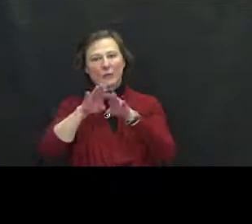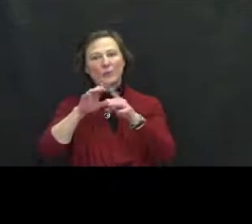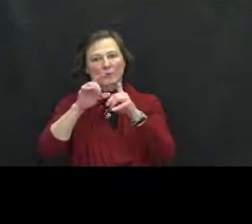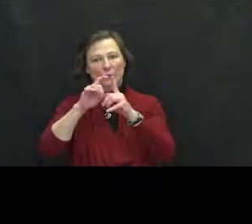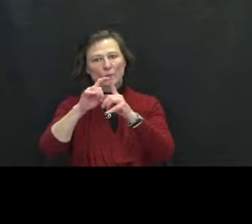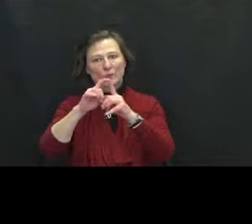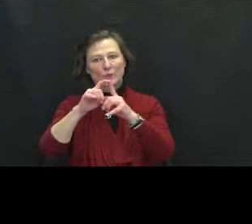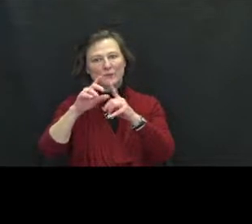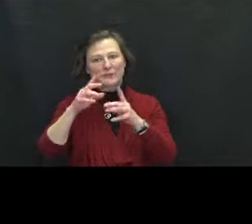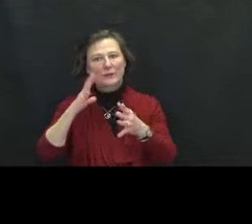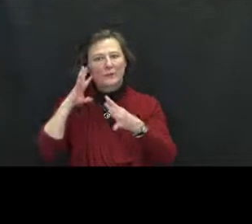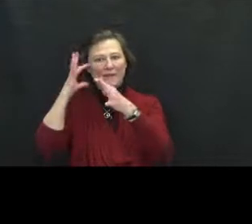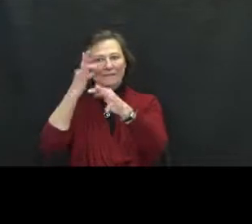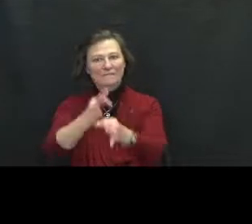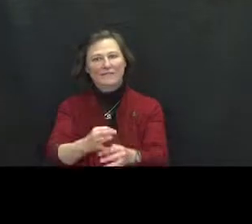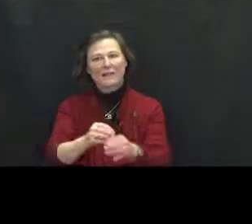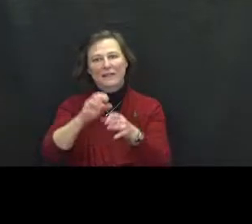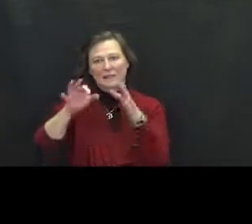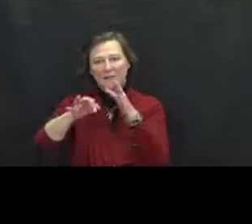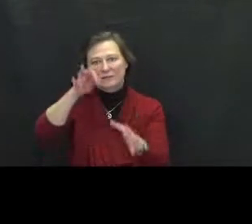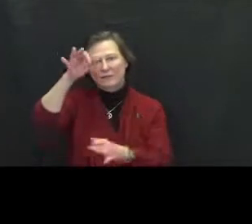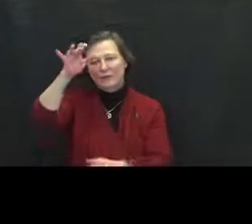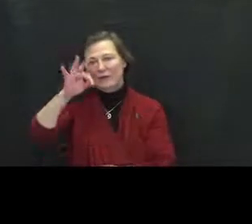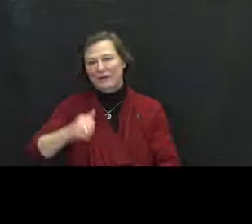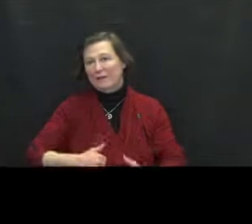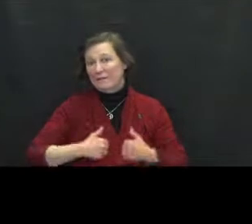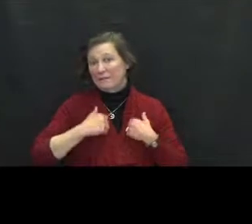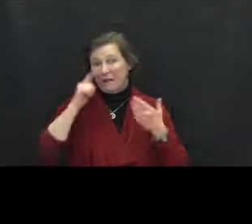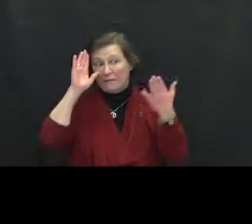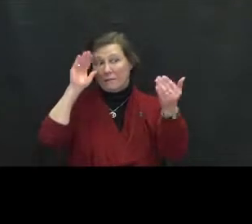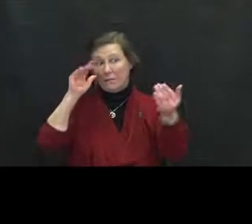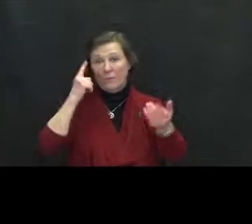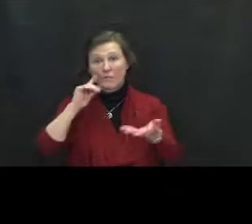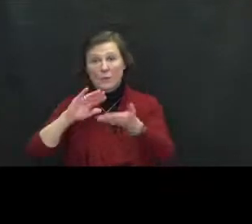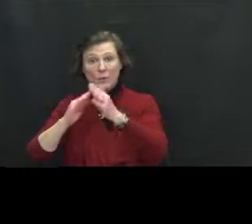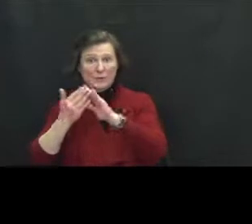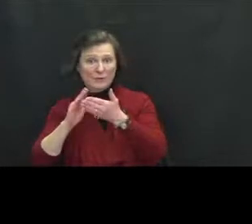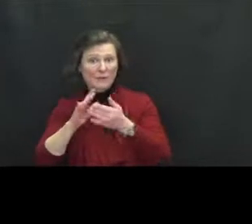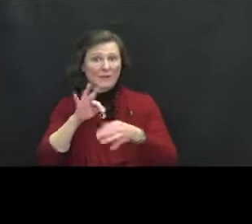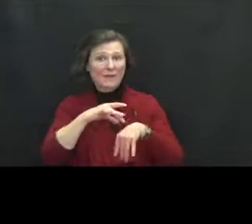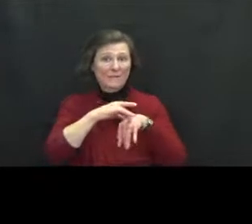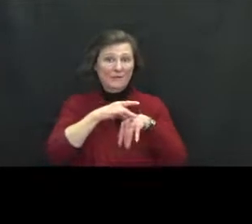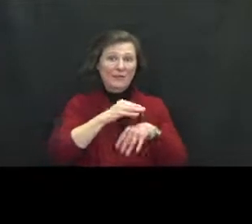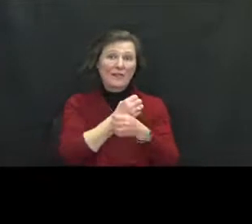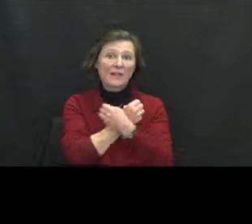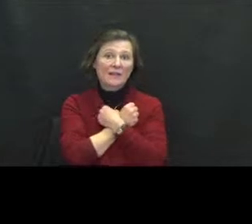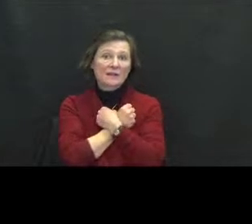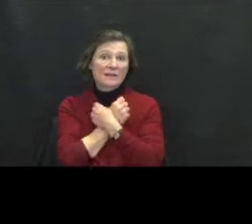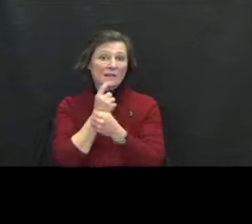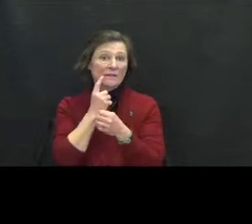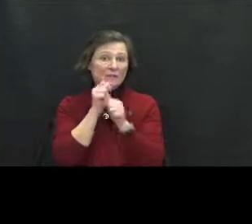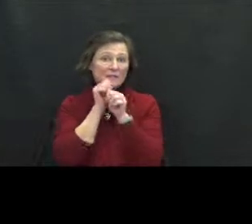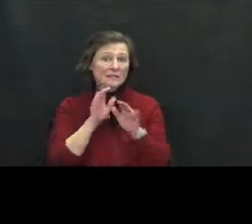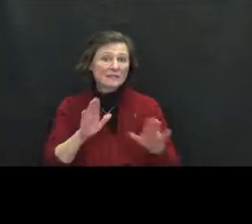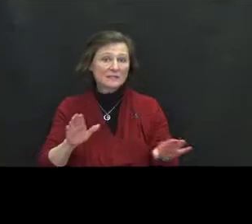faith in the Spirit of life, hope for the community of earth, and love for the